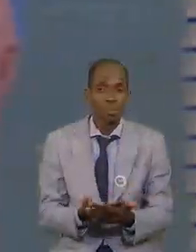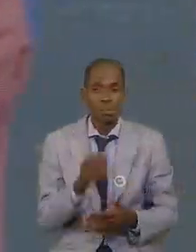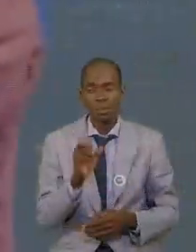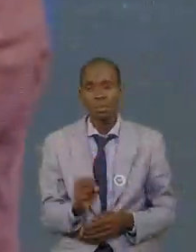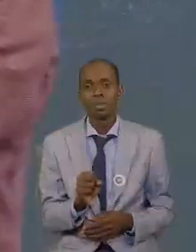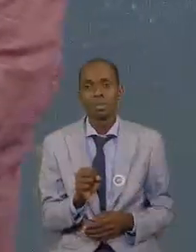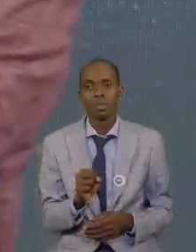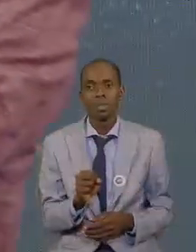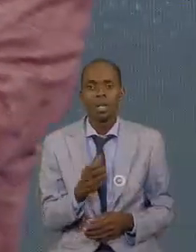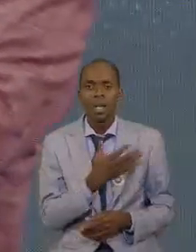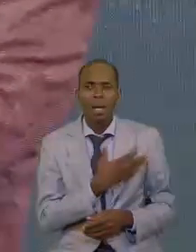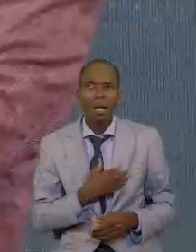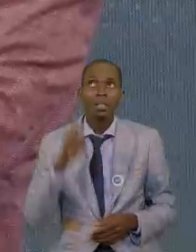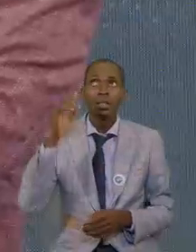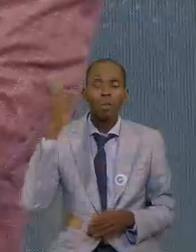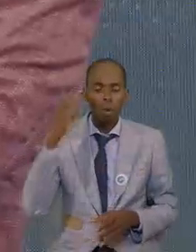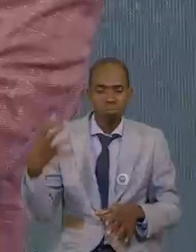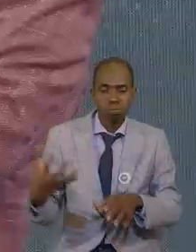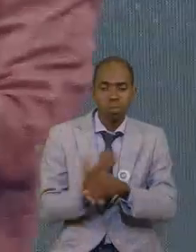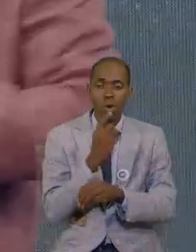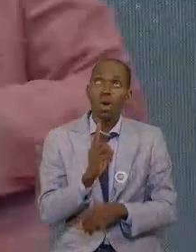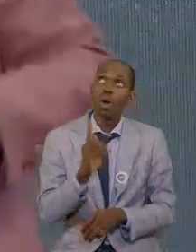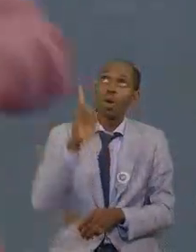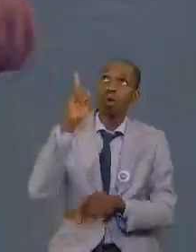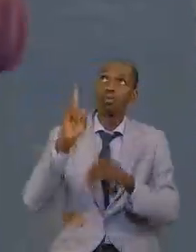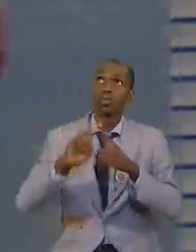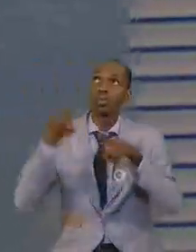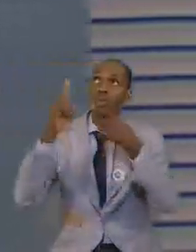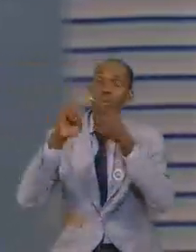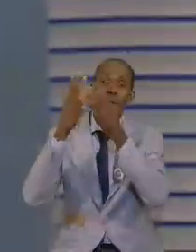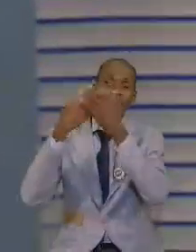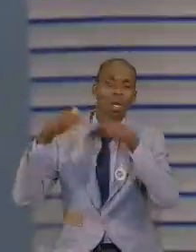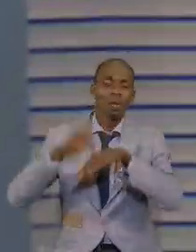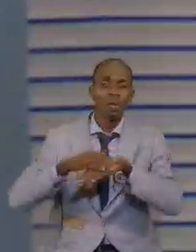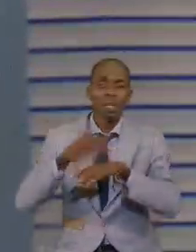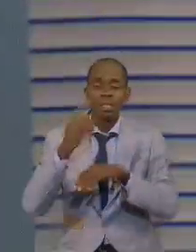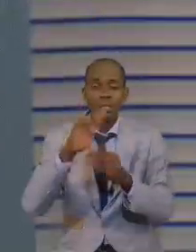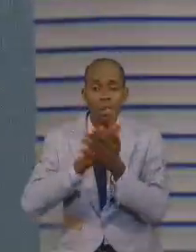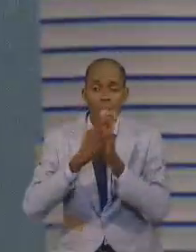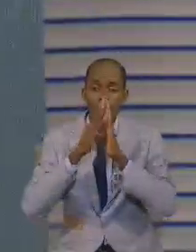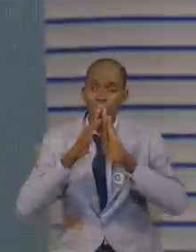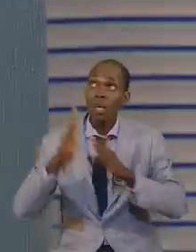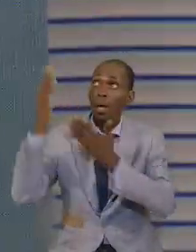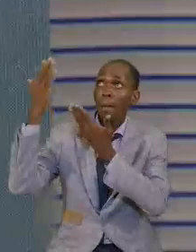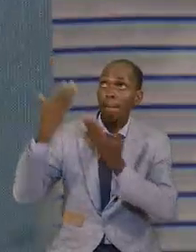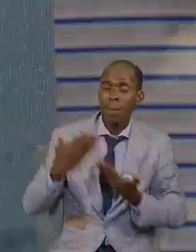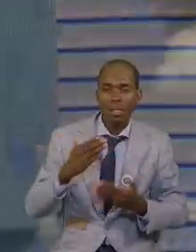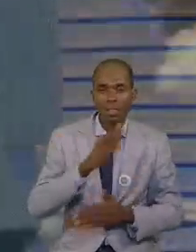and then he was caught up to get to heaven, the peace he brought did not stop.